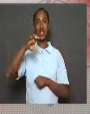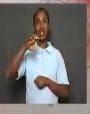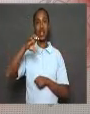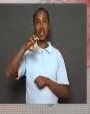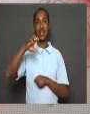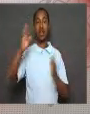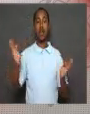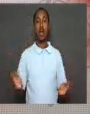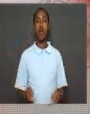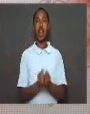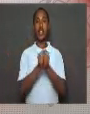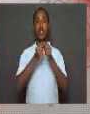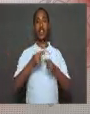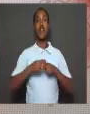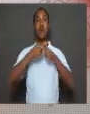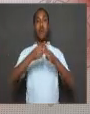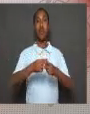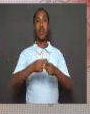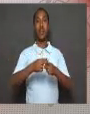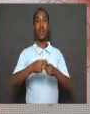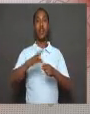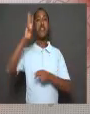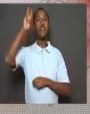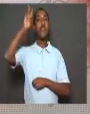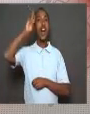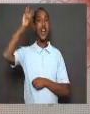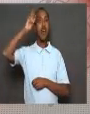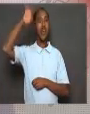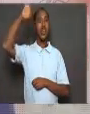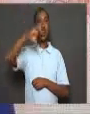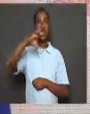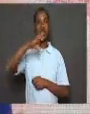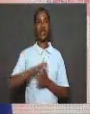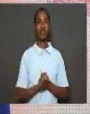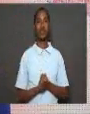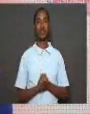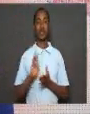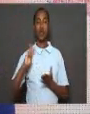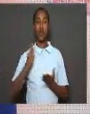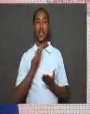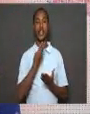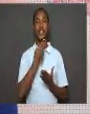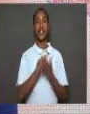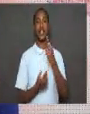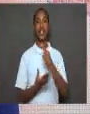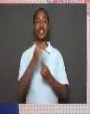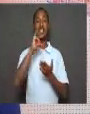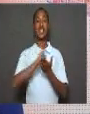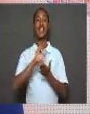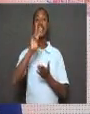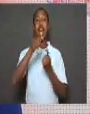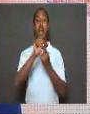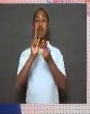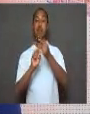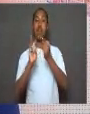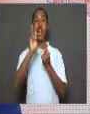are collectively known as van der Waals forces. We discussed that